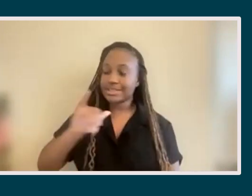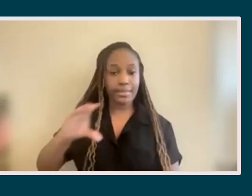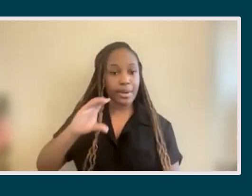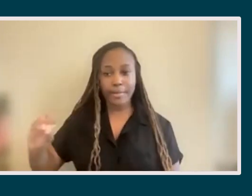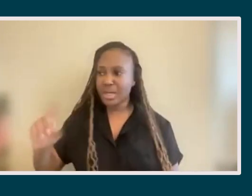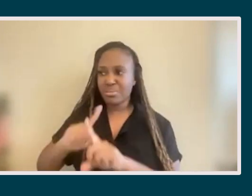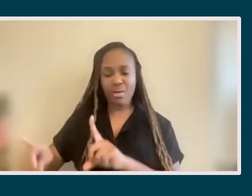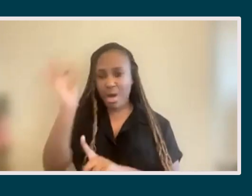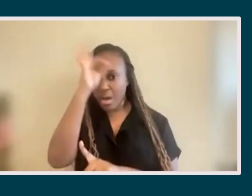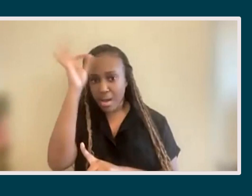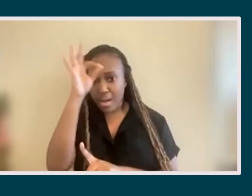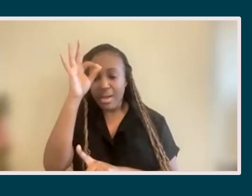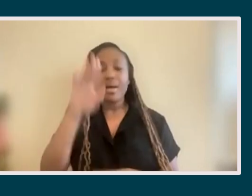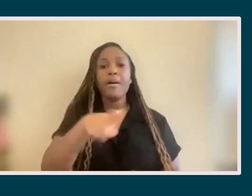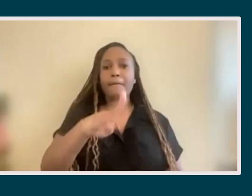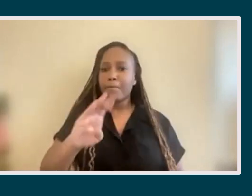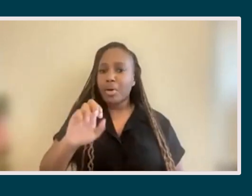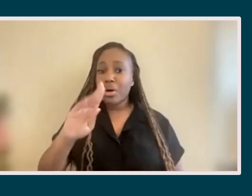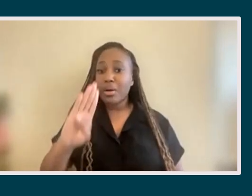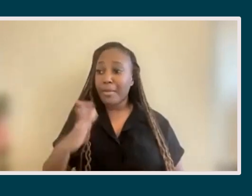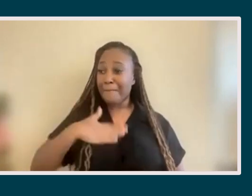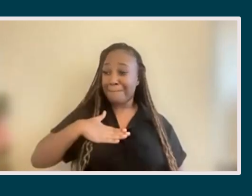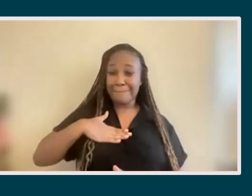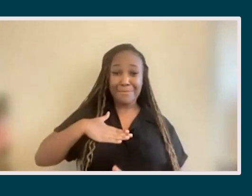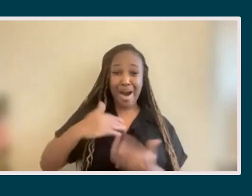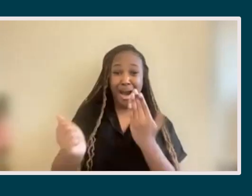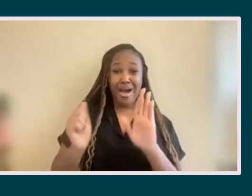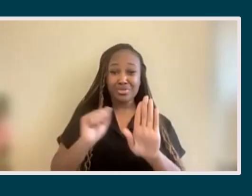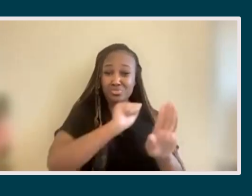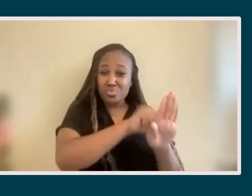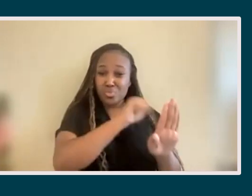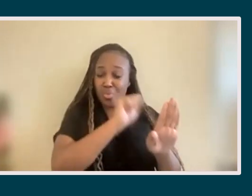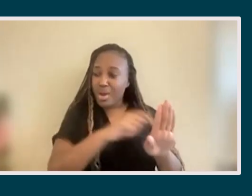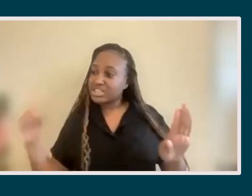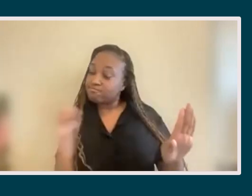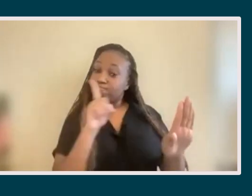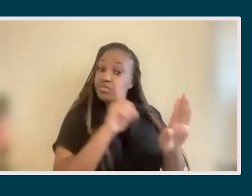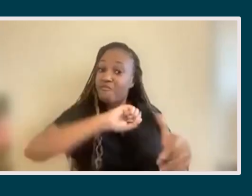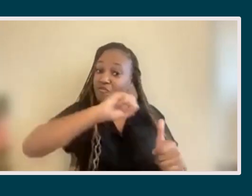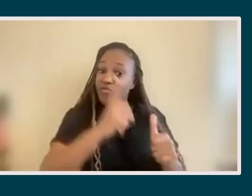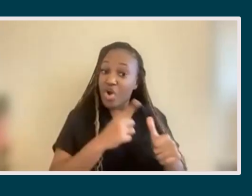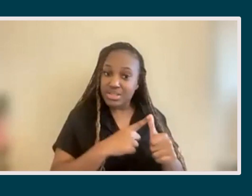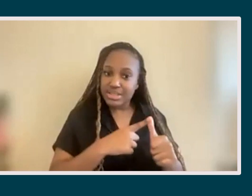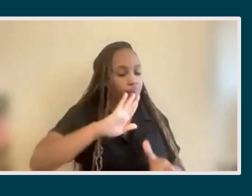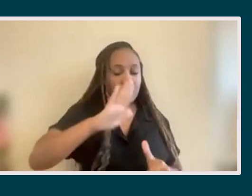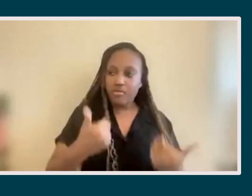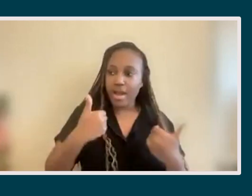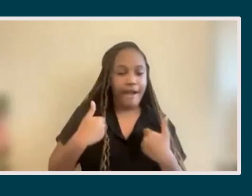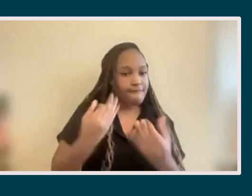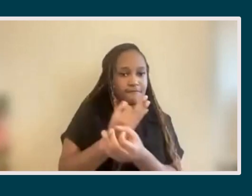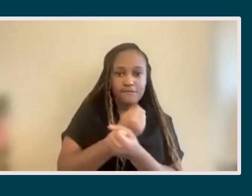she knocked on my door first. I never would have taken the opportunity to do that because I didn't want another paper cut. As a Black person